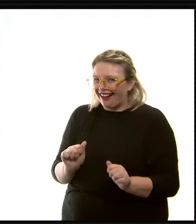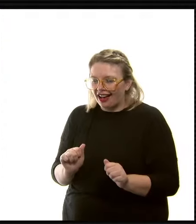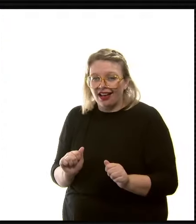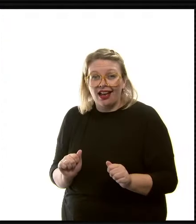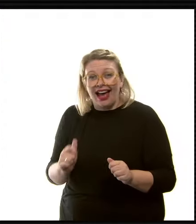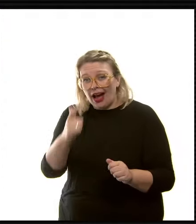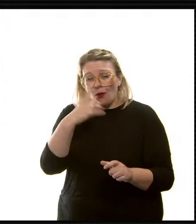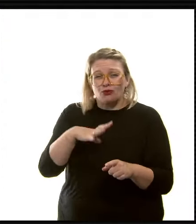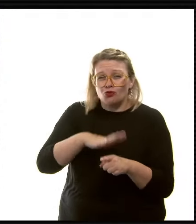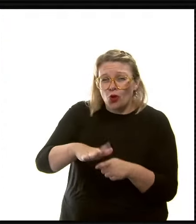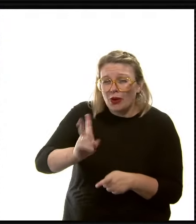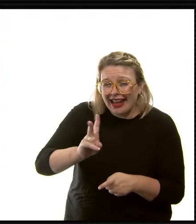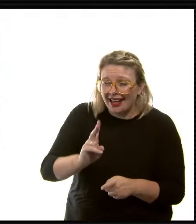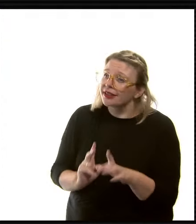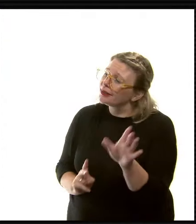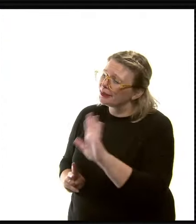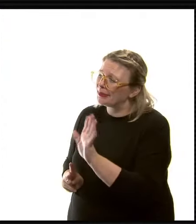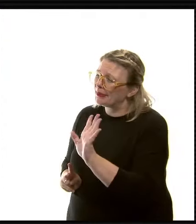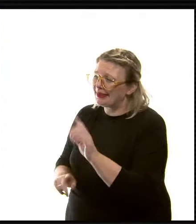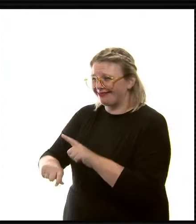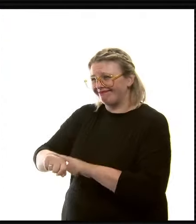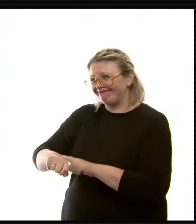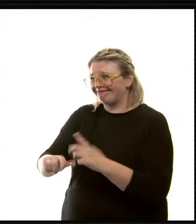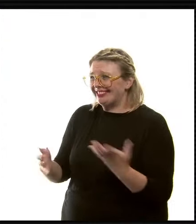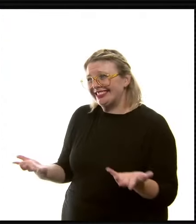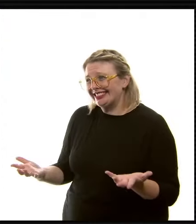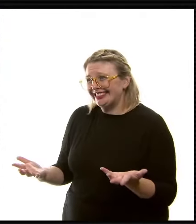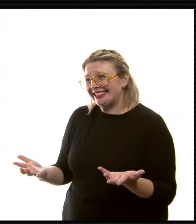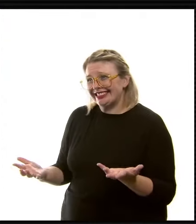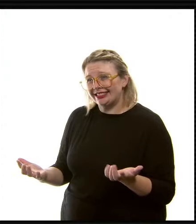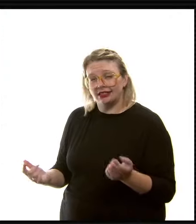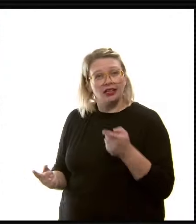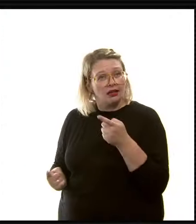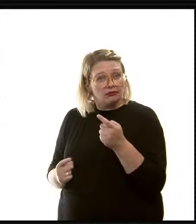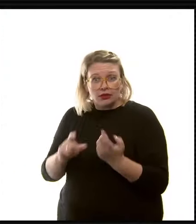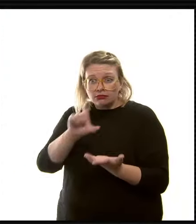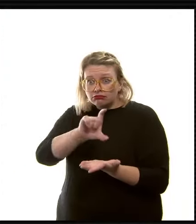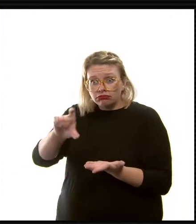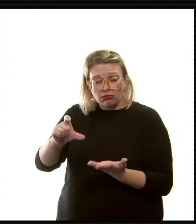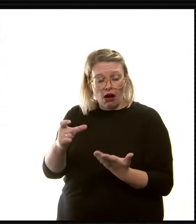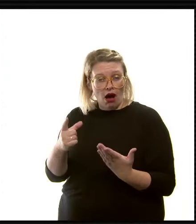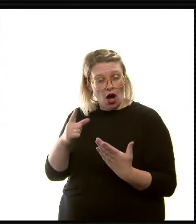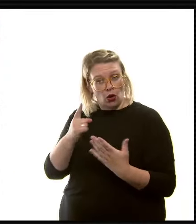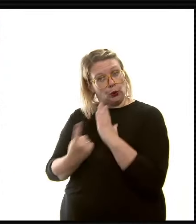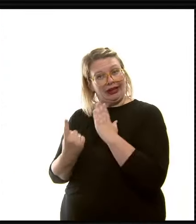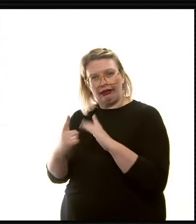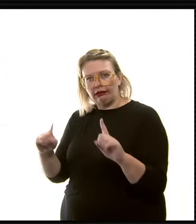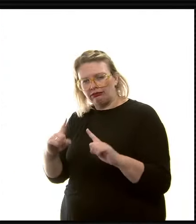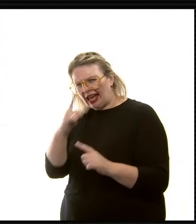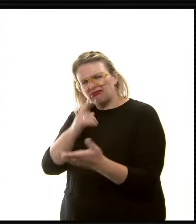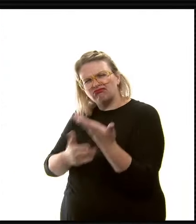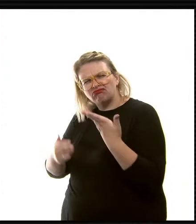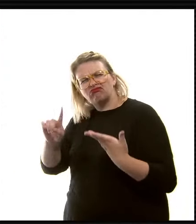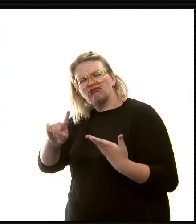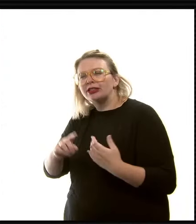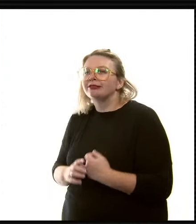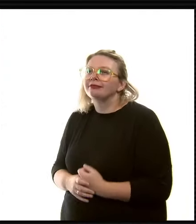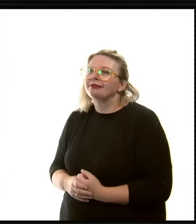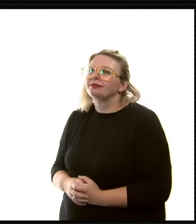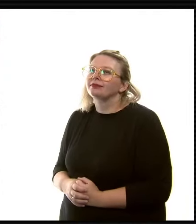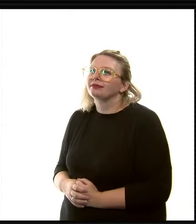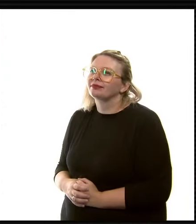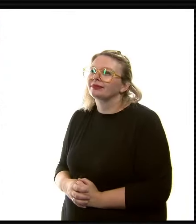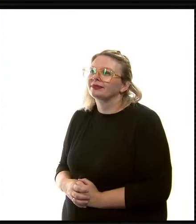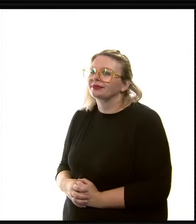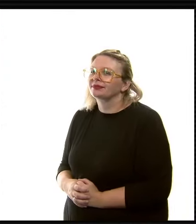time. I understand. I do believe, though, that these minifigures have some pretty unique characteristics. Windsor, can you sort of run us through them? Sure.